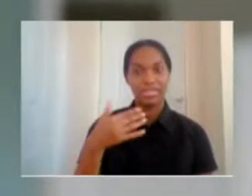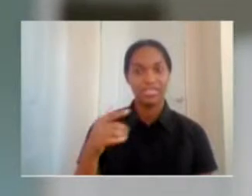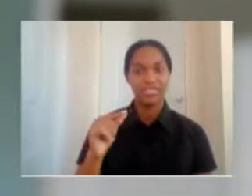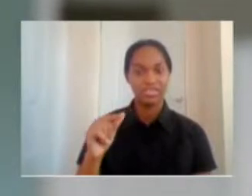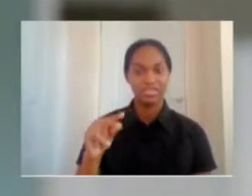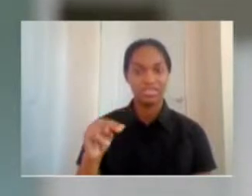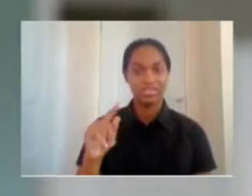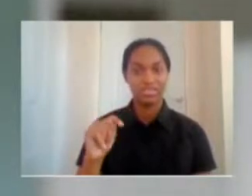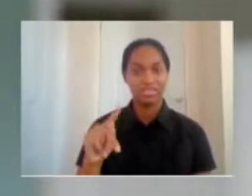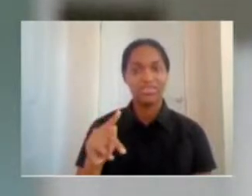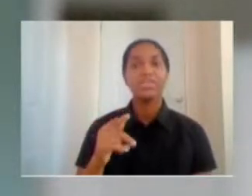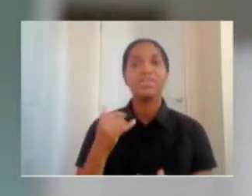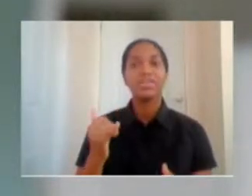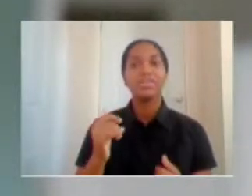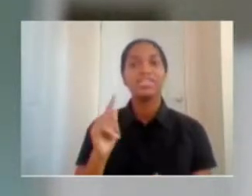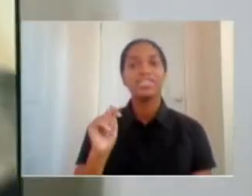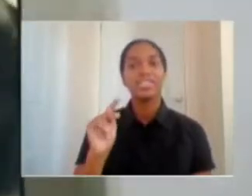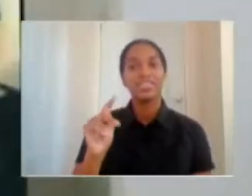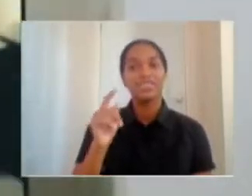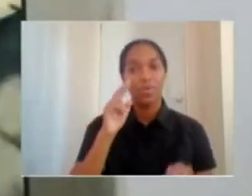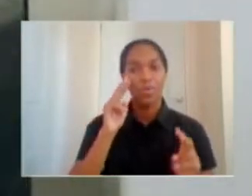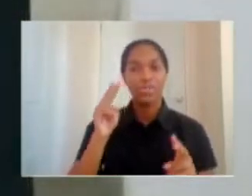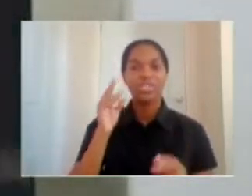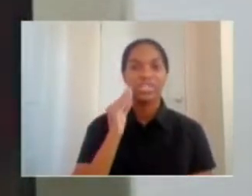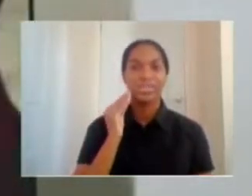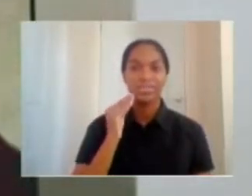watching experience to the next level.